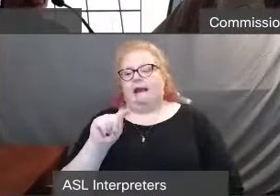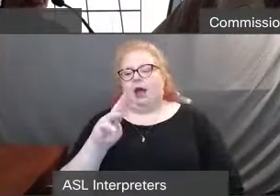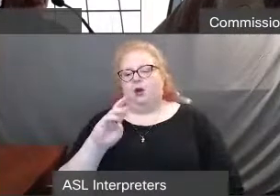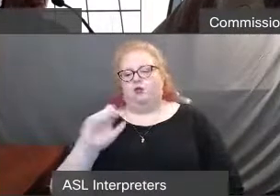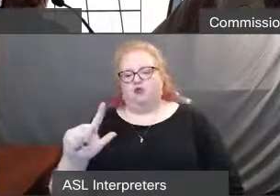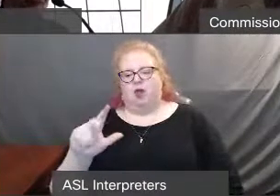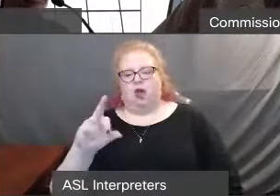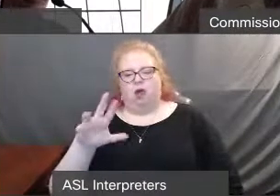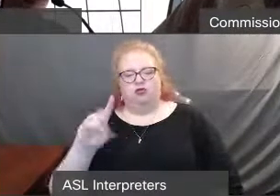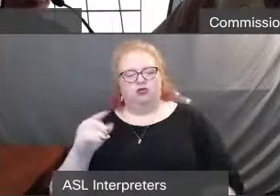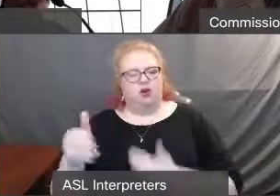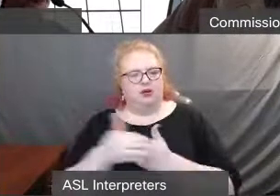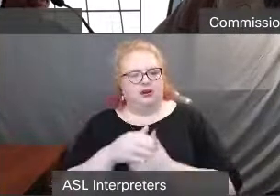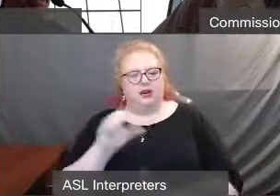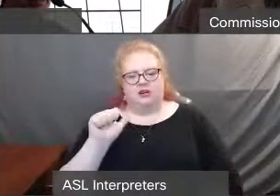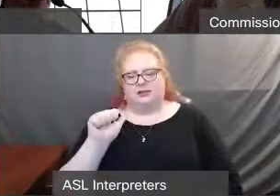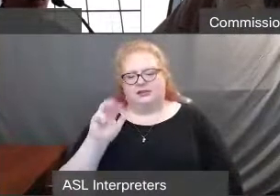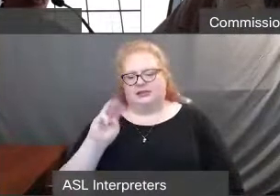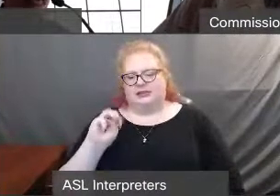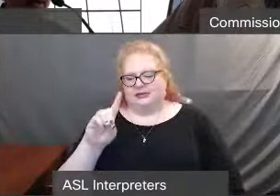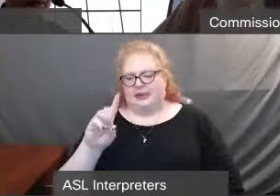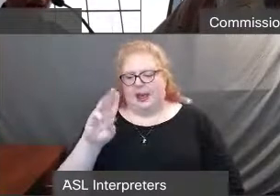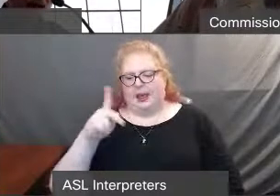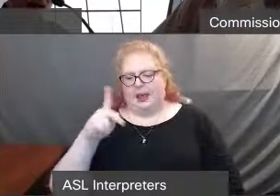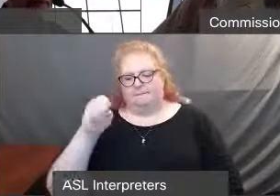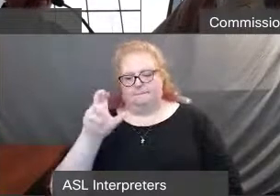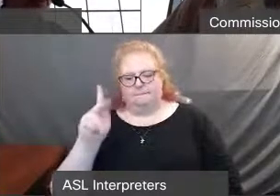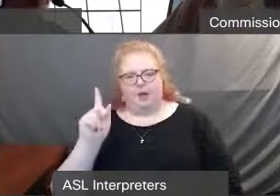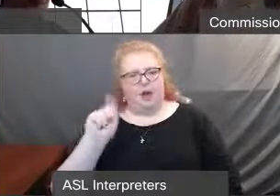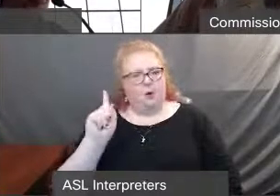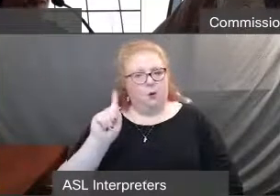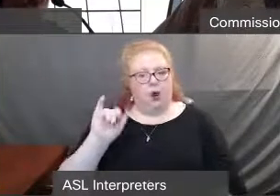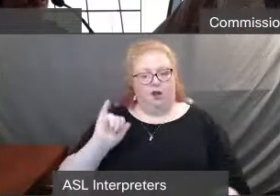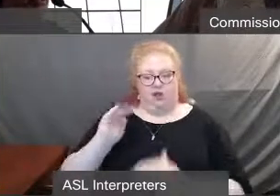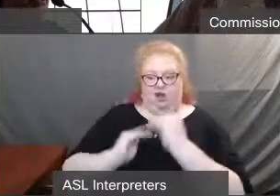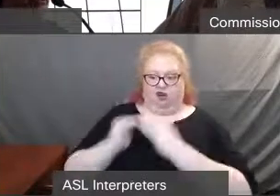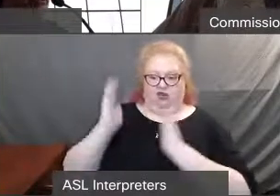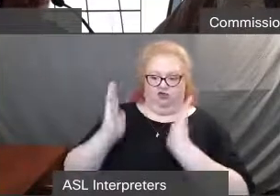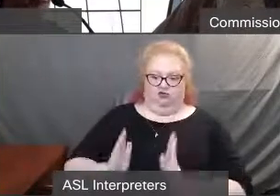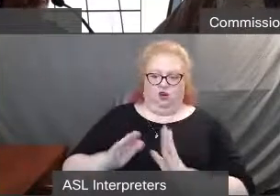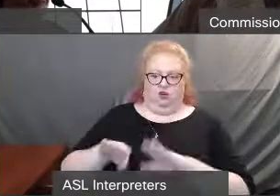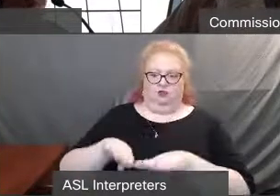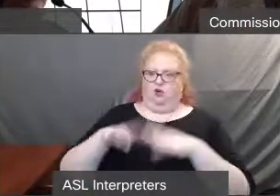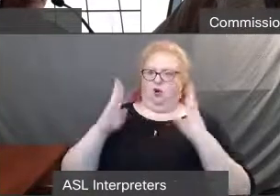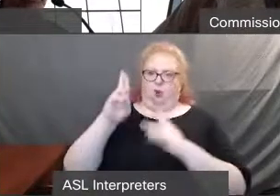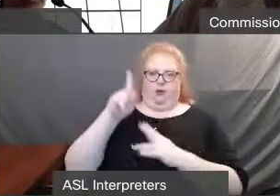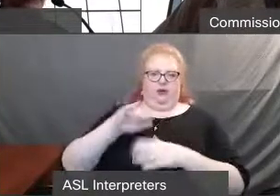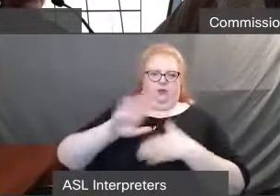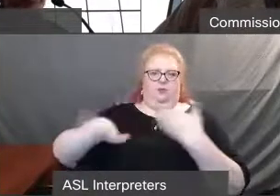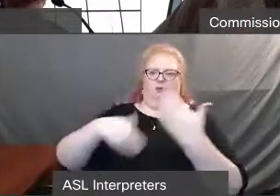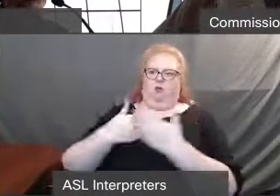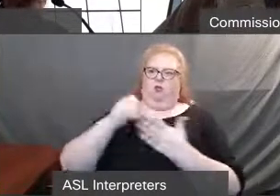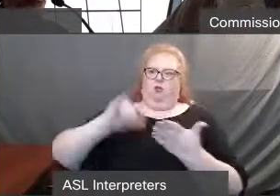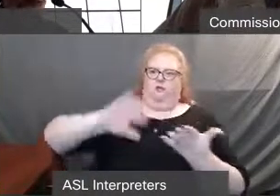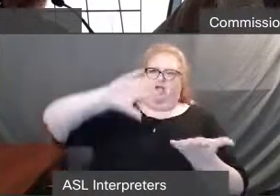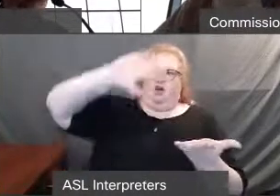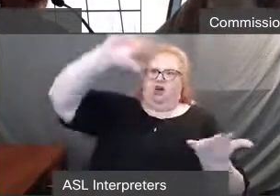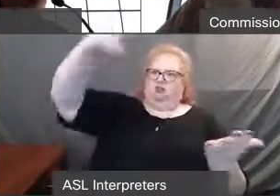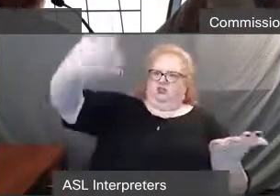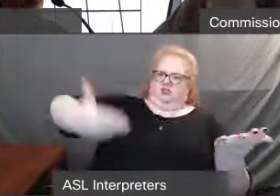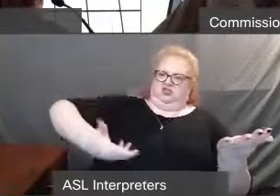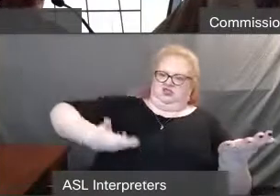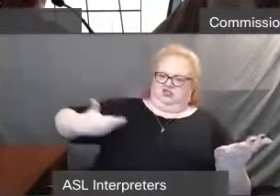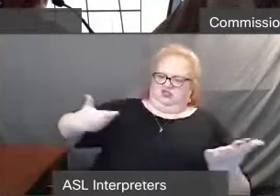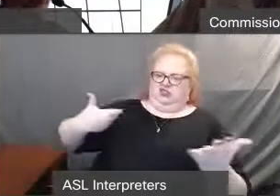a contractor opened that entire site up where a large development is today to kind of a contractor's yard